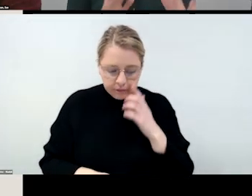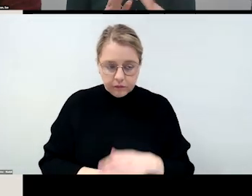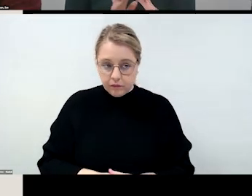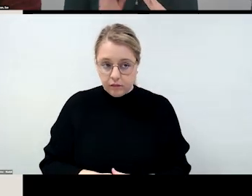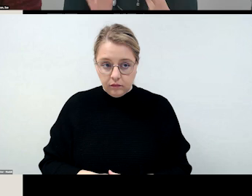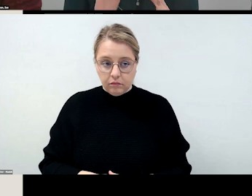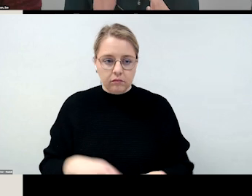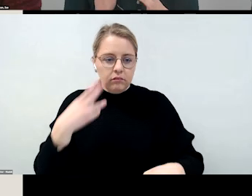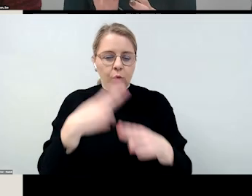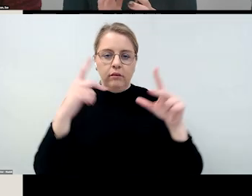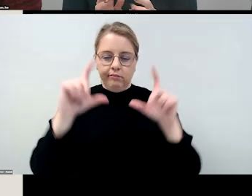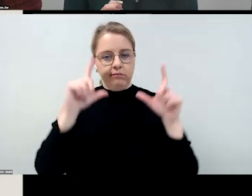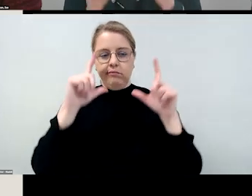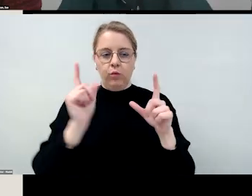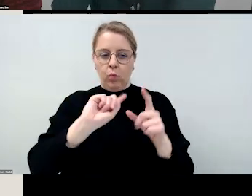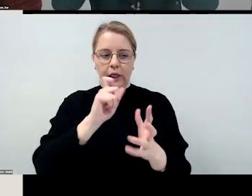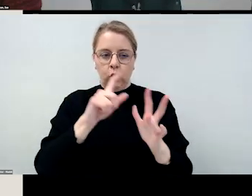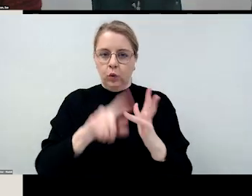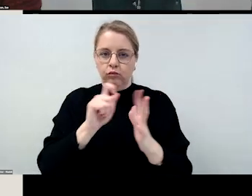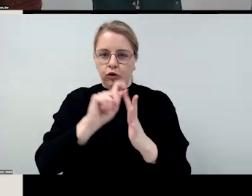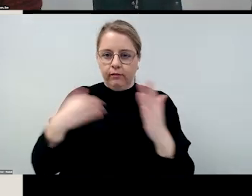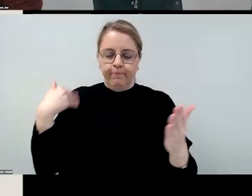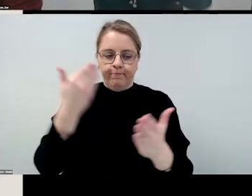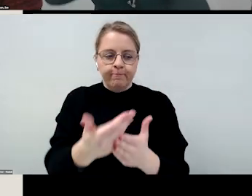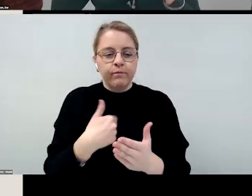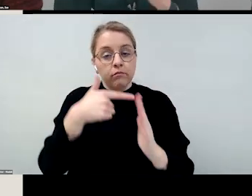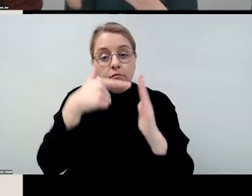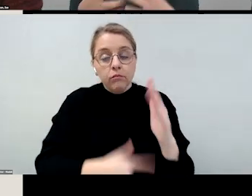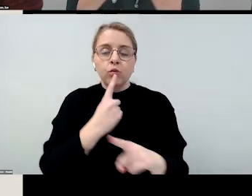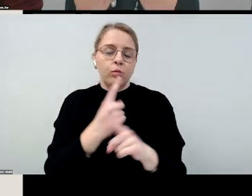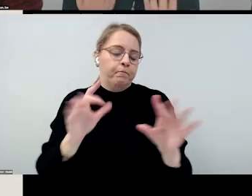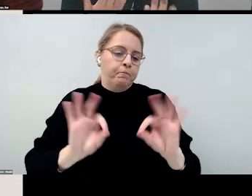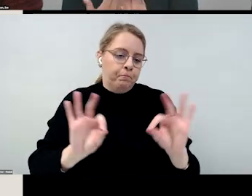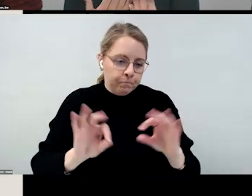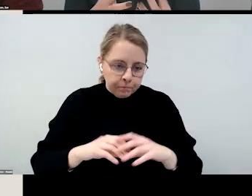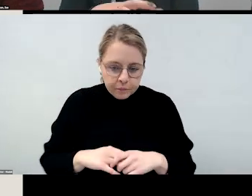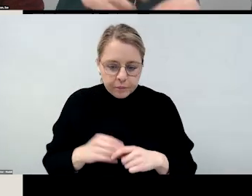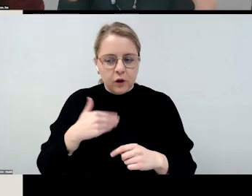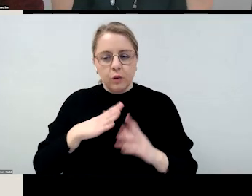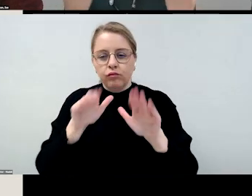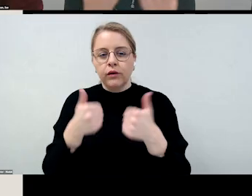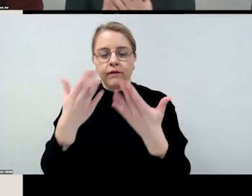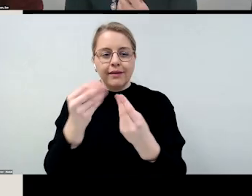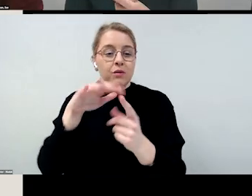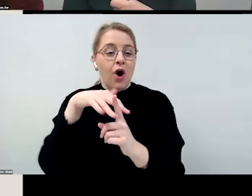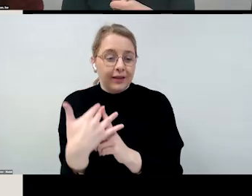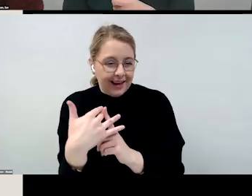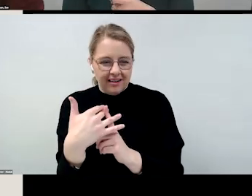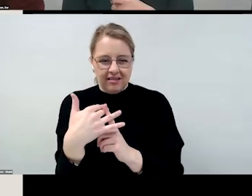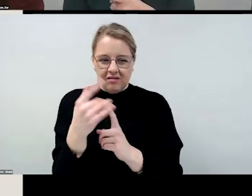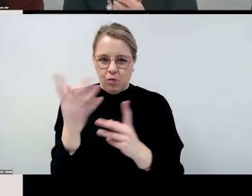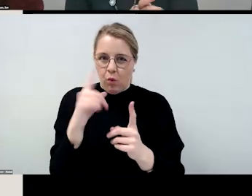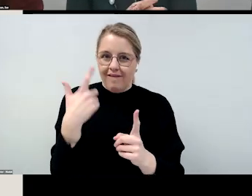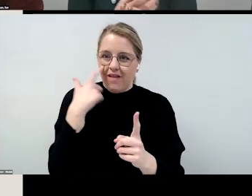This is just a quick overview of what we've been doing in the project. I won't spend too much time on it, but I did think it would be good to just provide some context of where some of our key